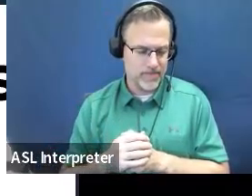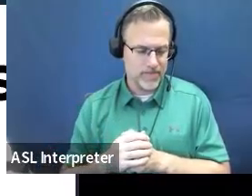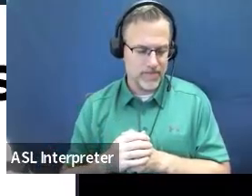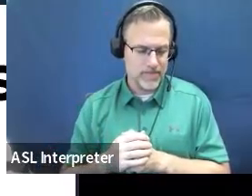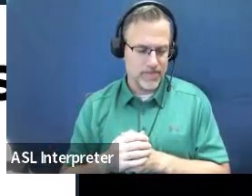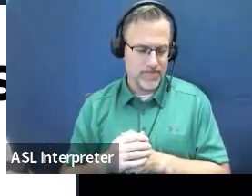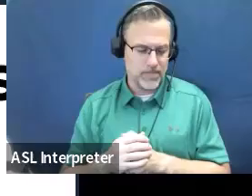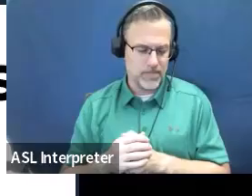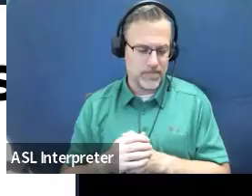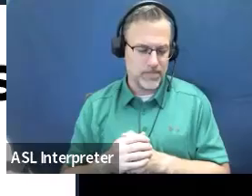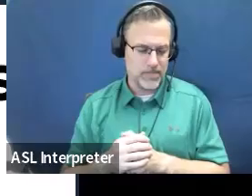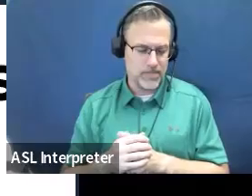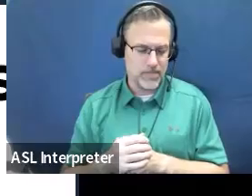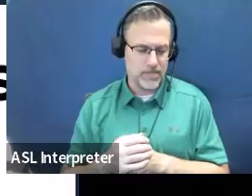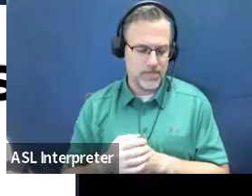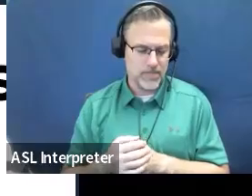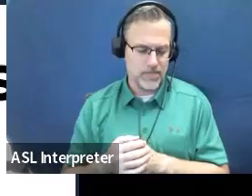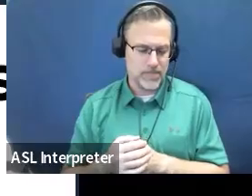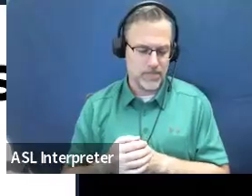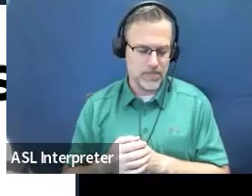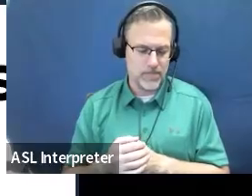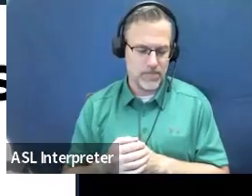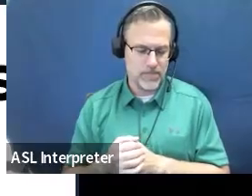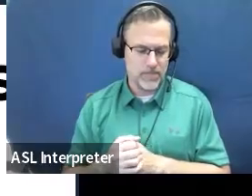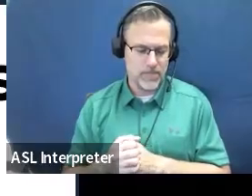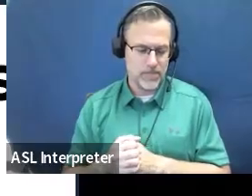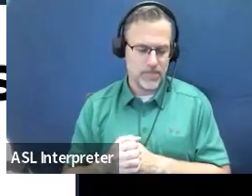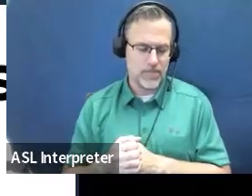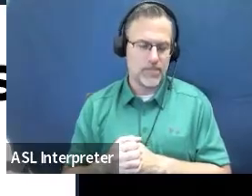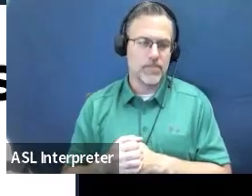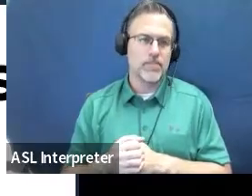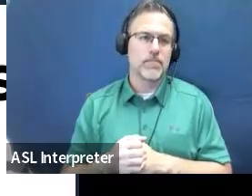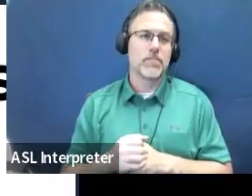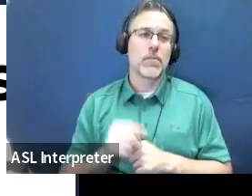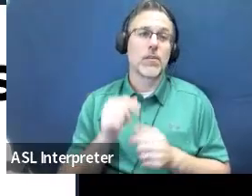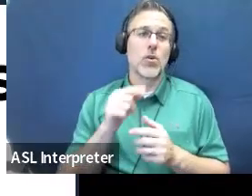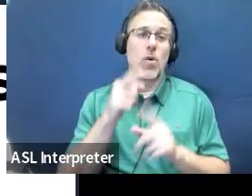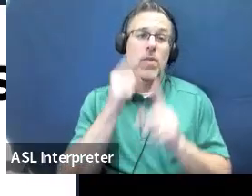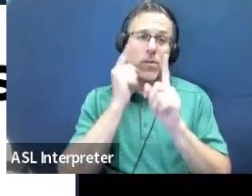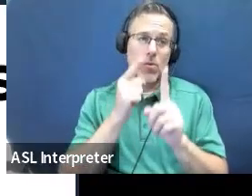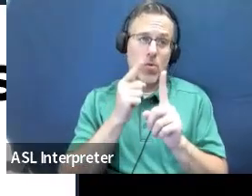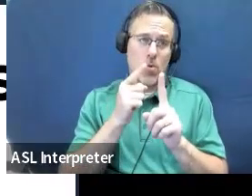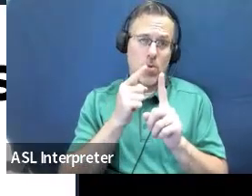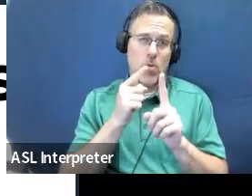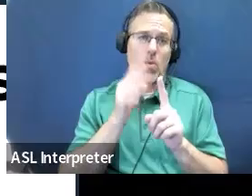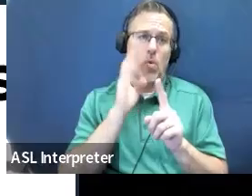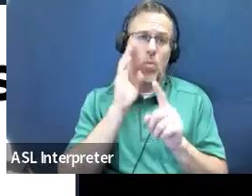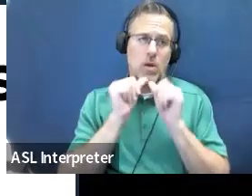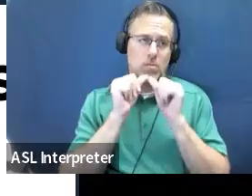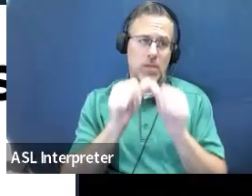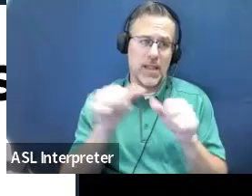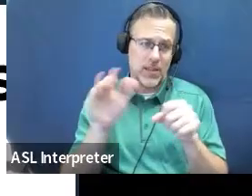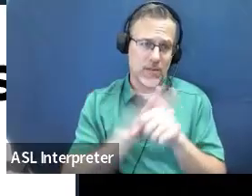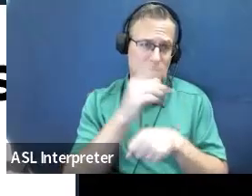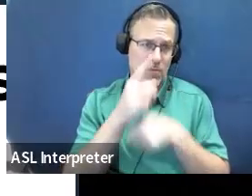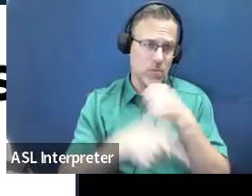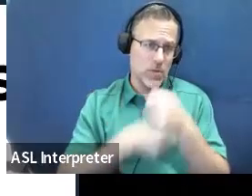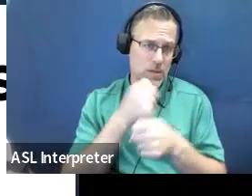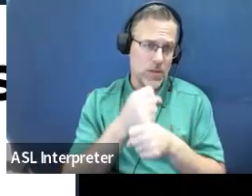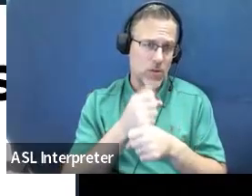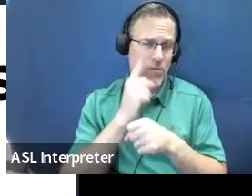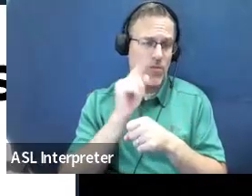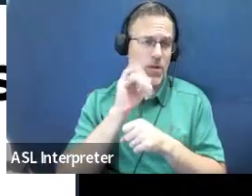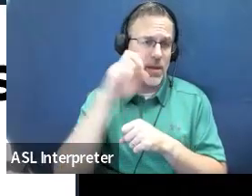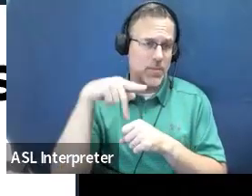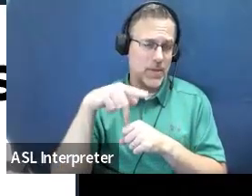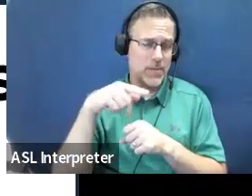goal because they're just short-term objectives. So your goal is for the full year, right, of the IEP typically. And